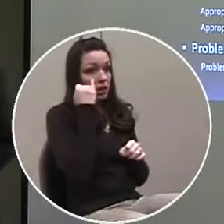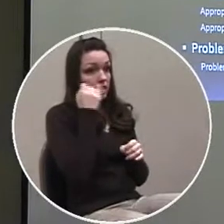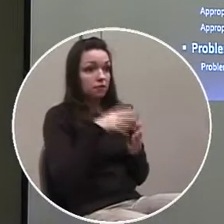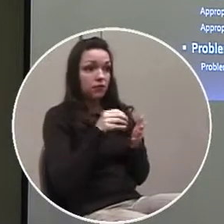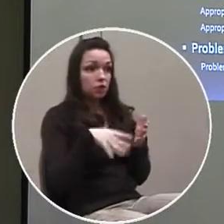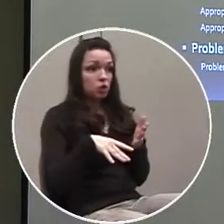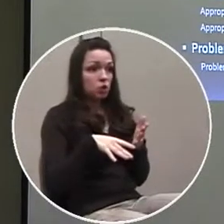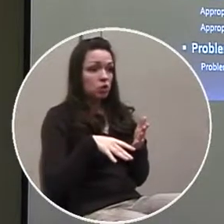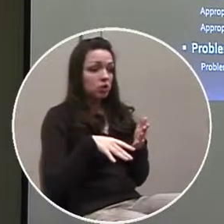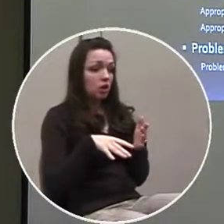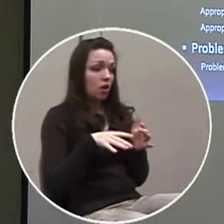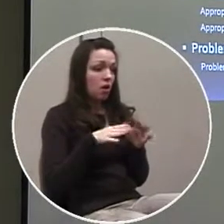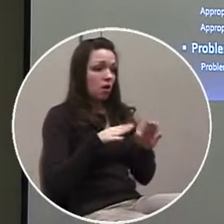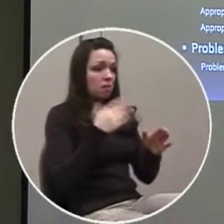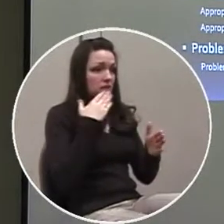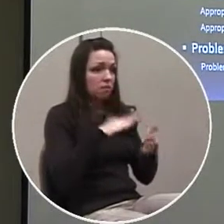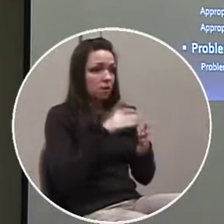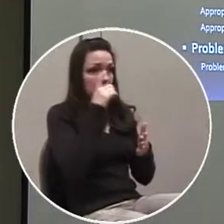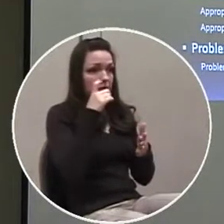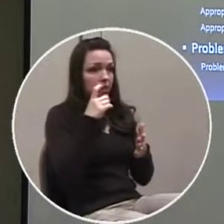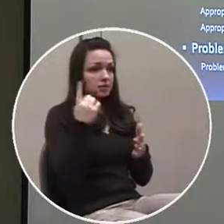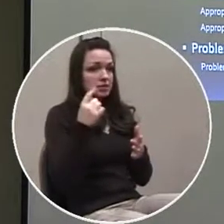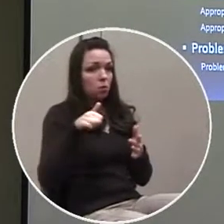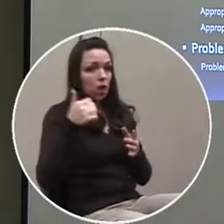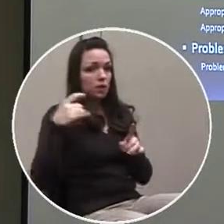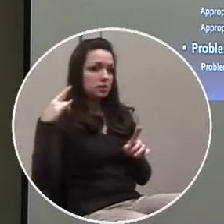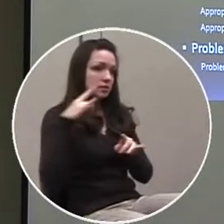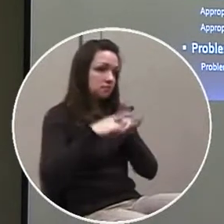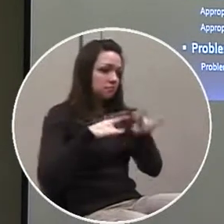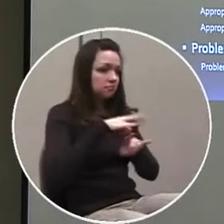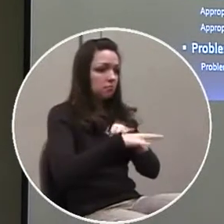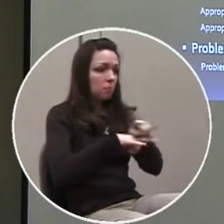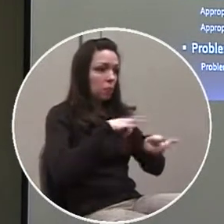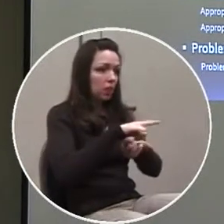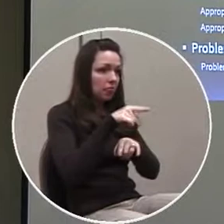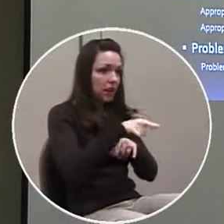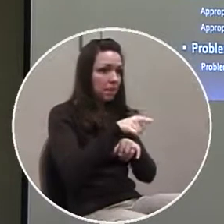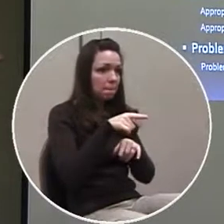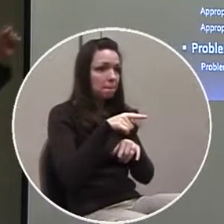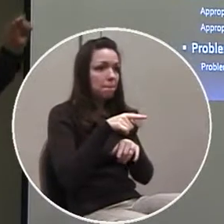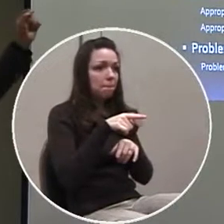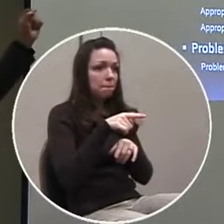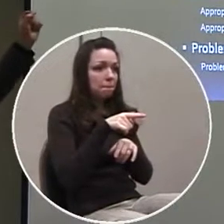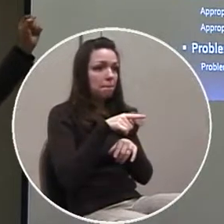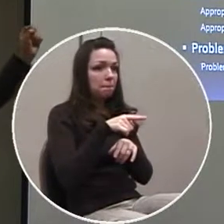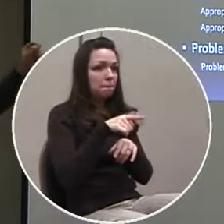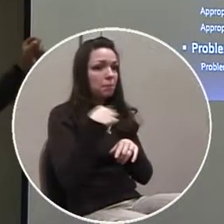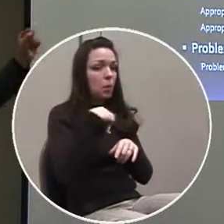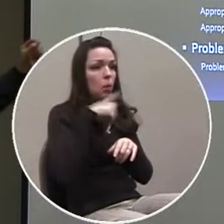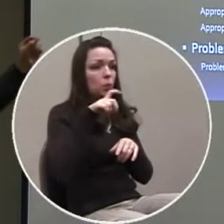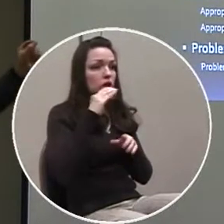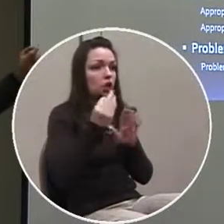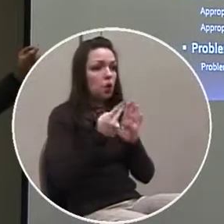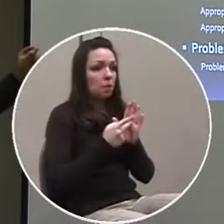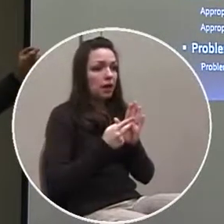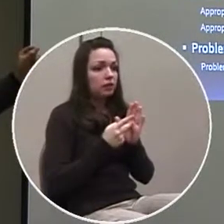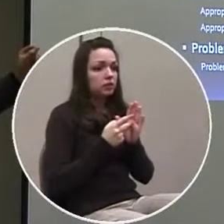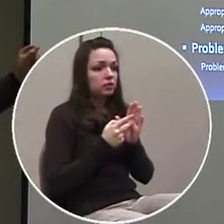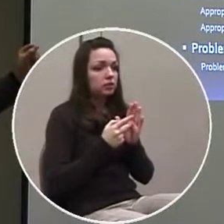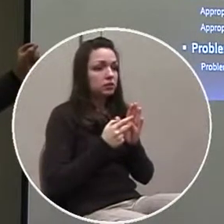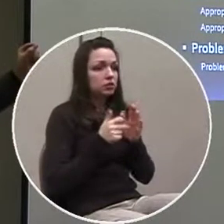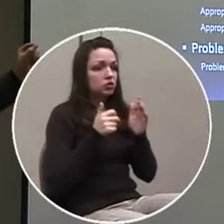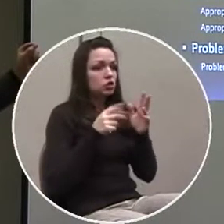out because they're being bullied and harassed during recess, we need to go back to the issue of removing the bullying and